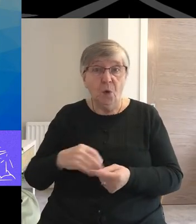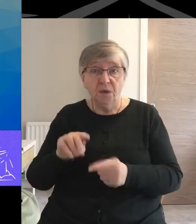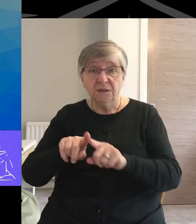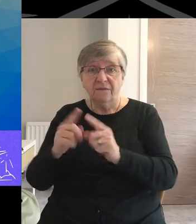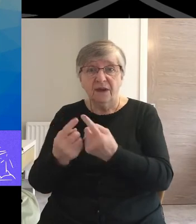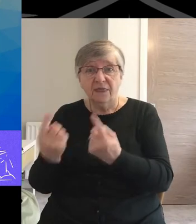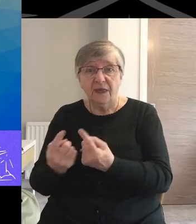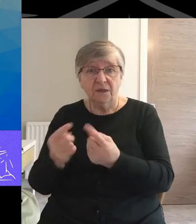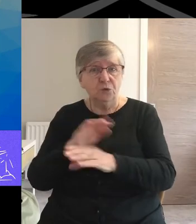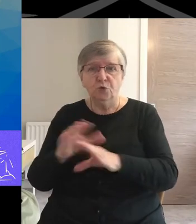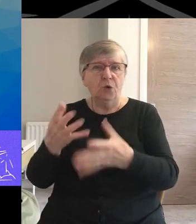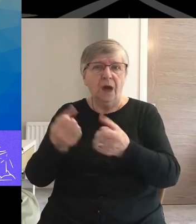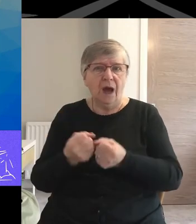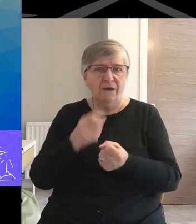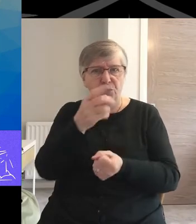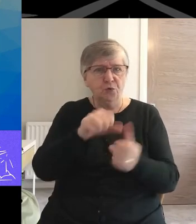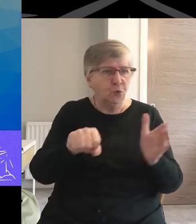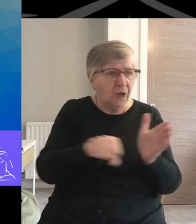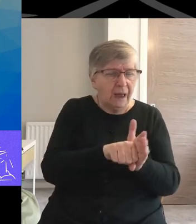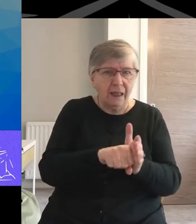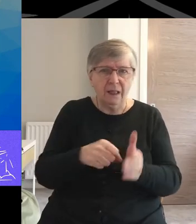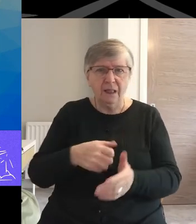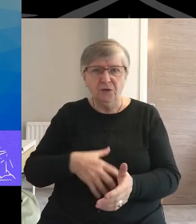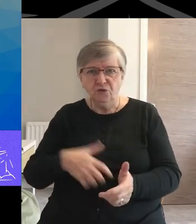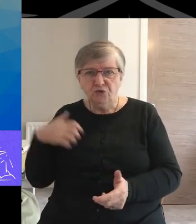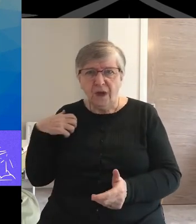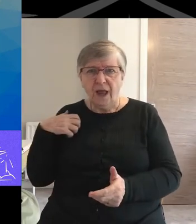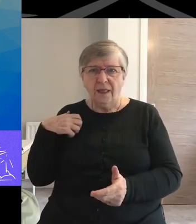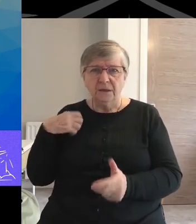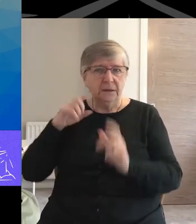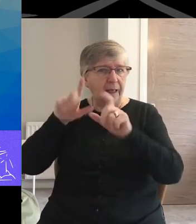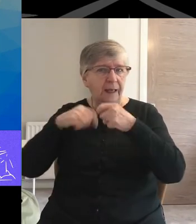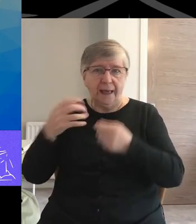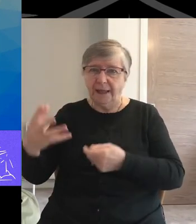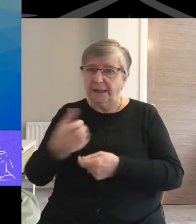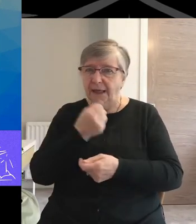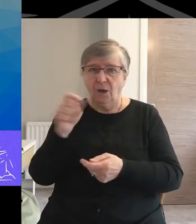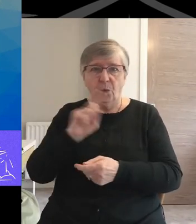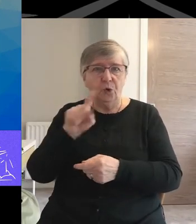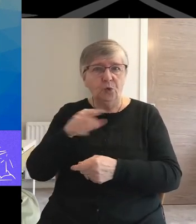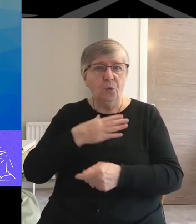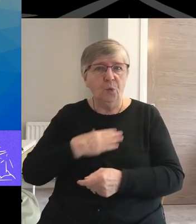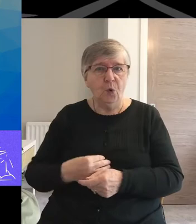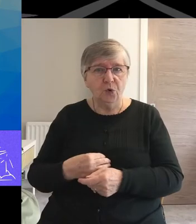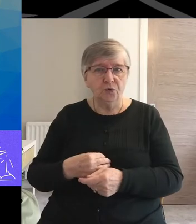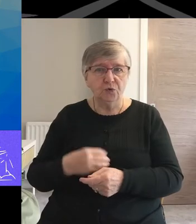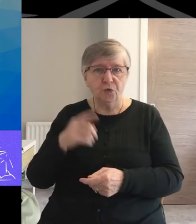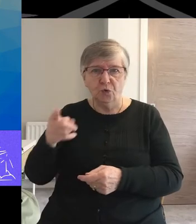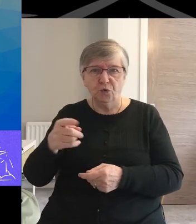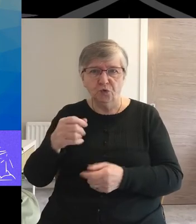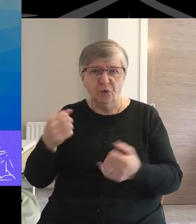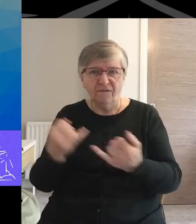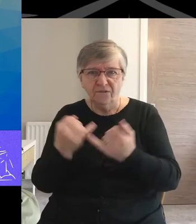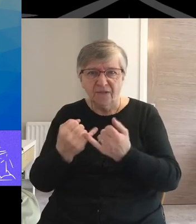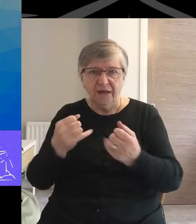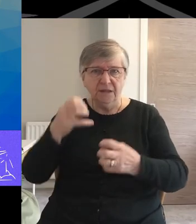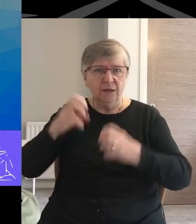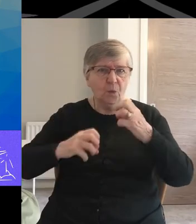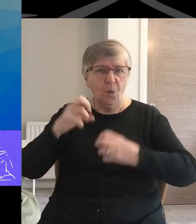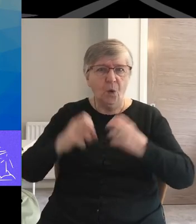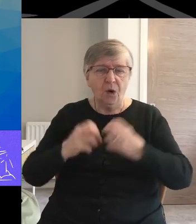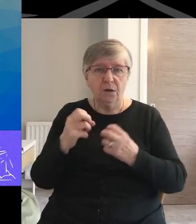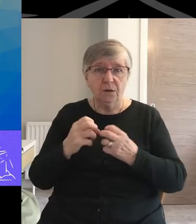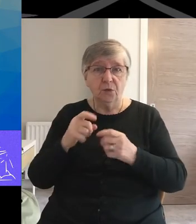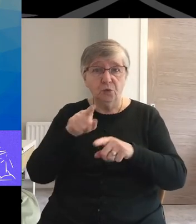not have, so you kill. You covet but you cannot get what you want, so you quarrel and fight. You do